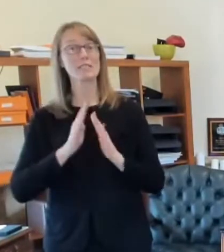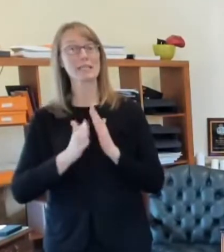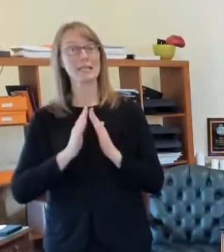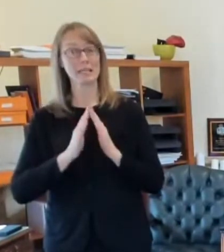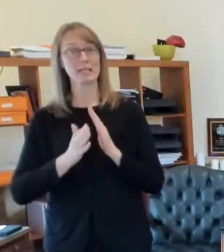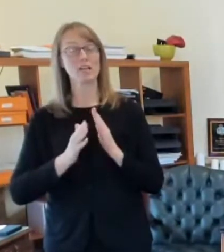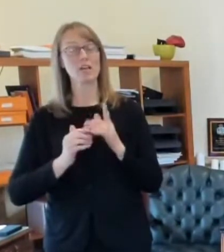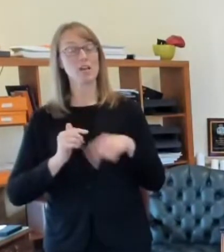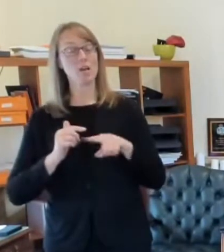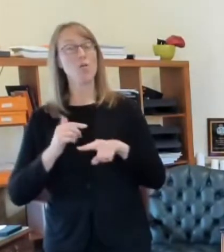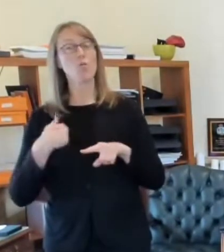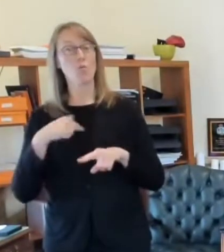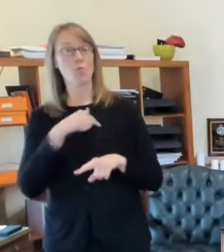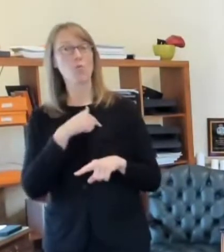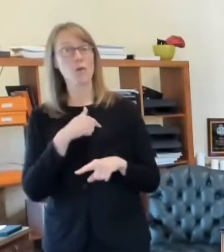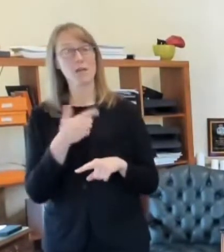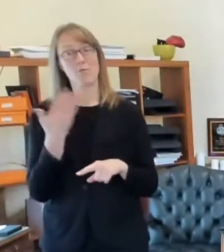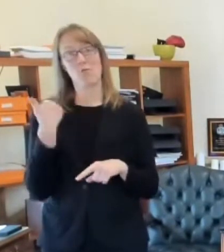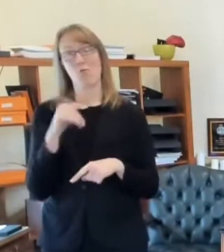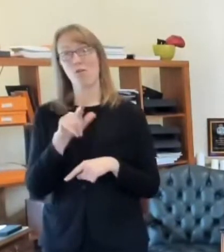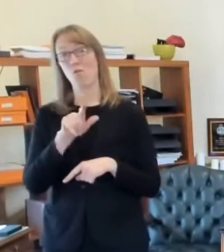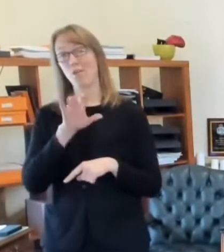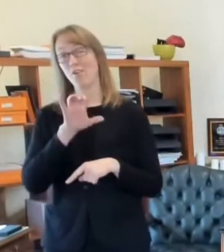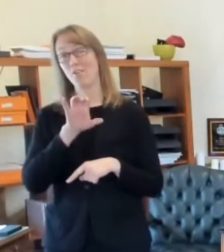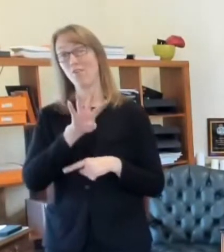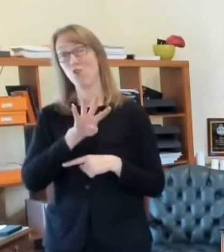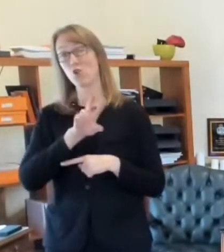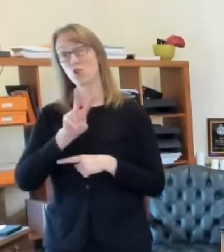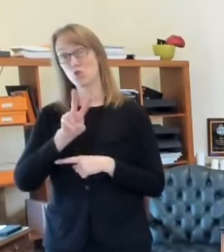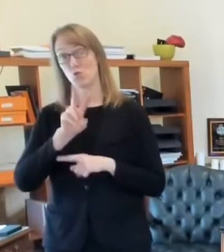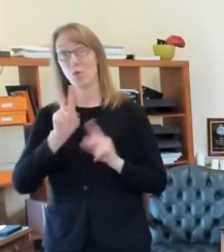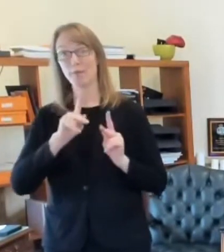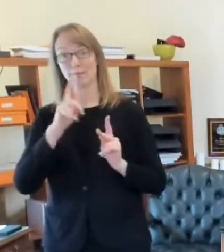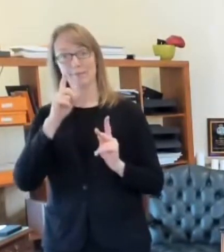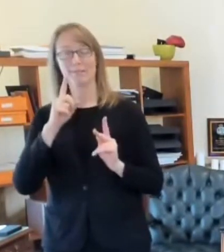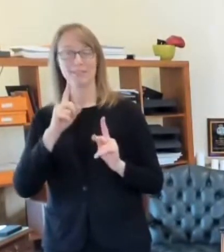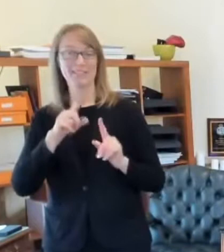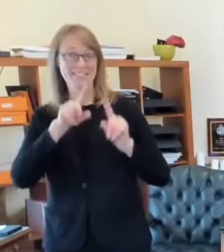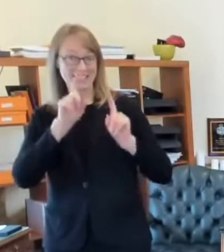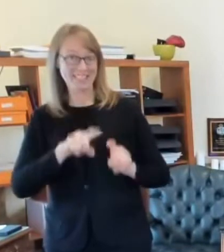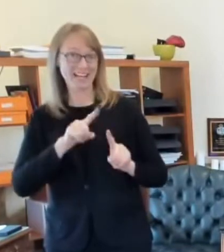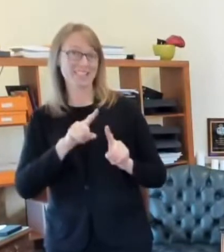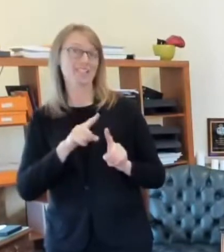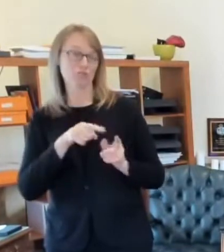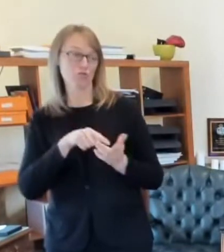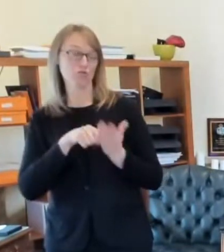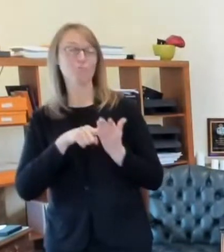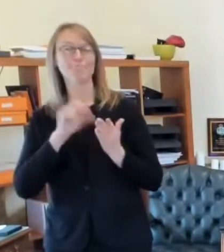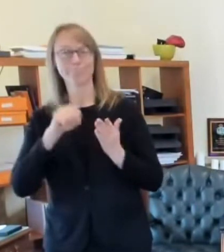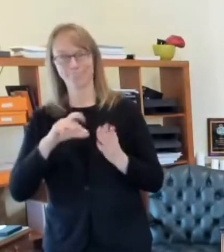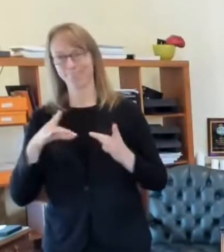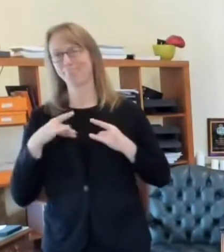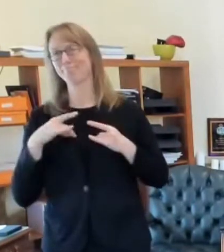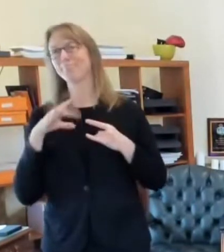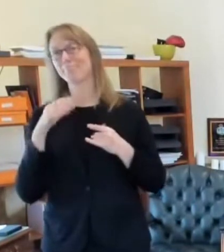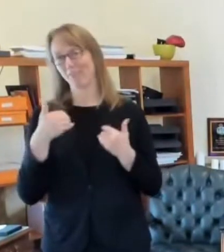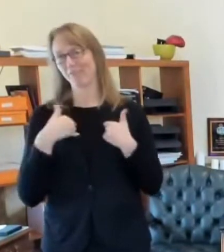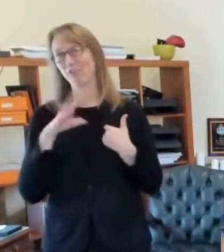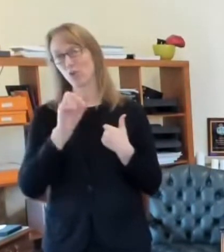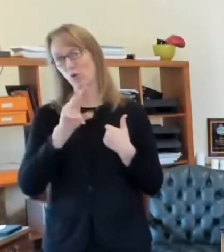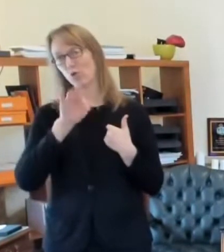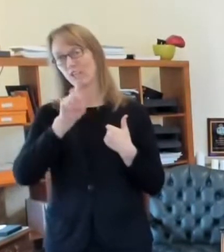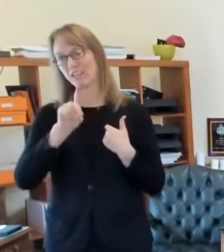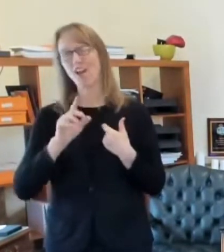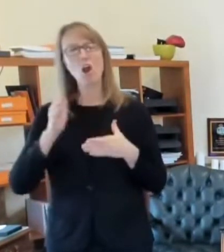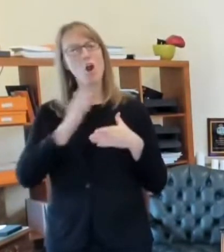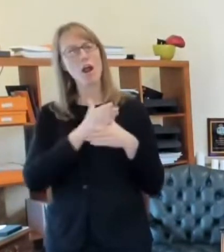had 142 positive cases yesterday. Our average number of positive cases per